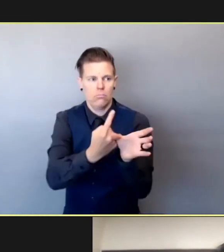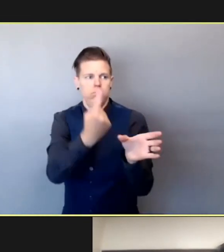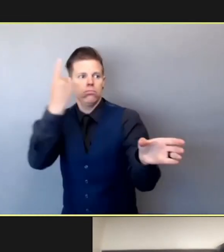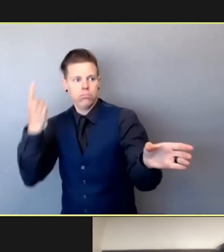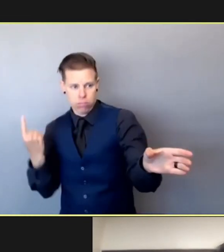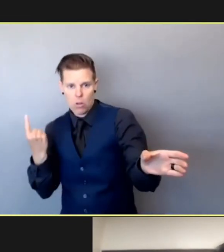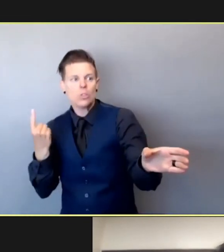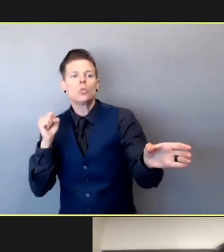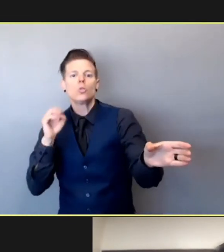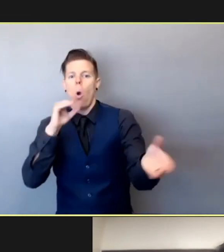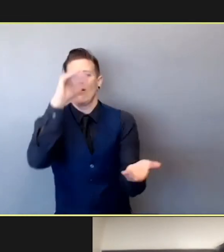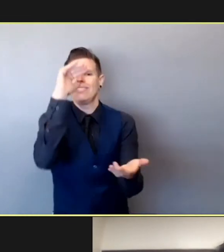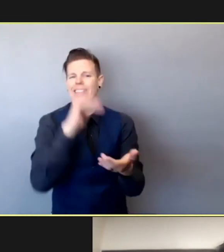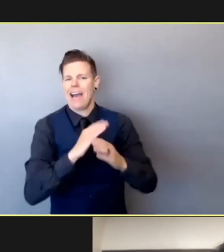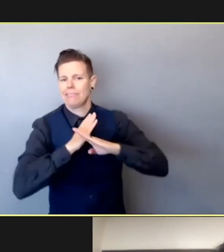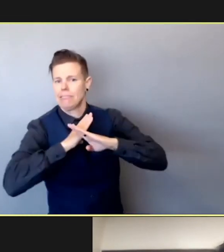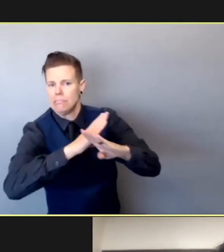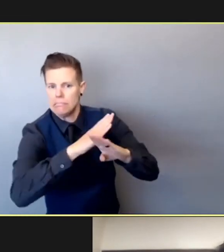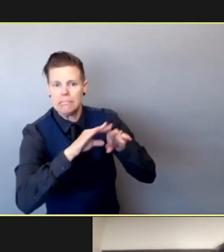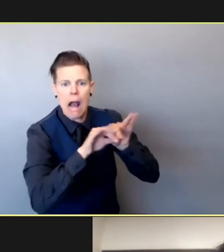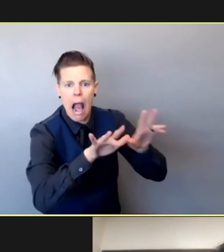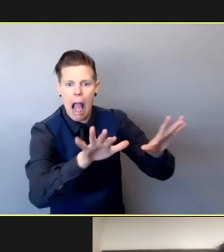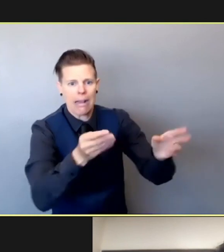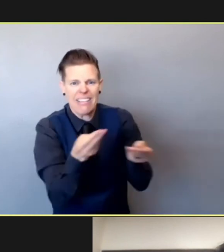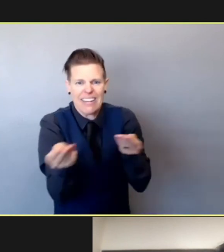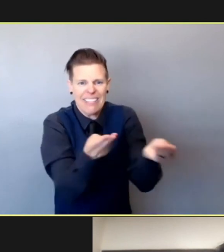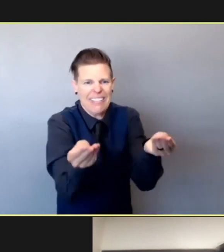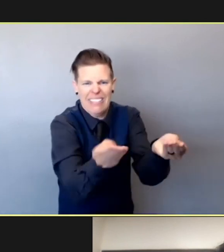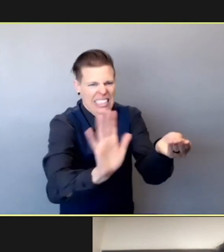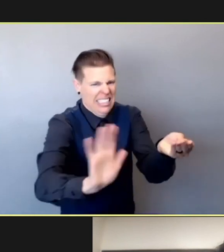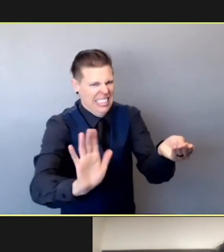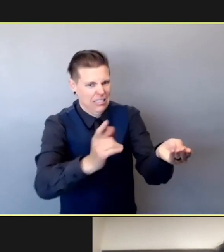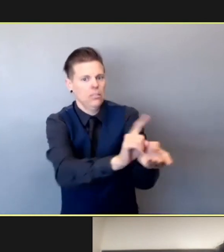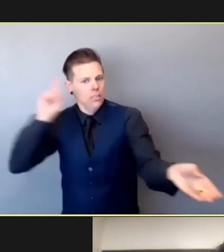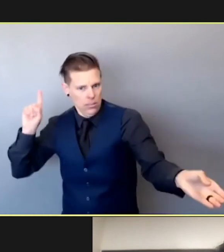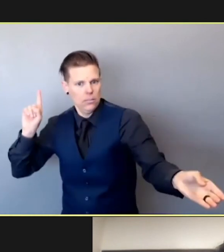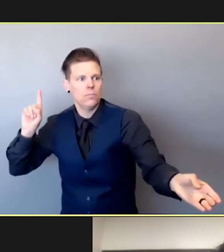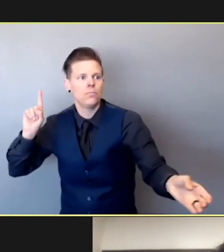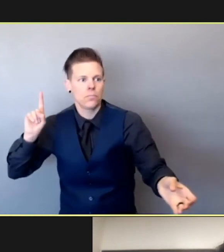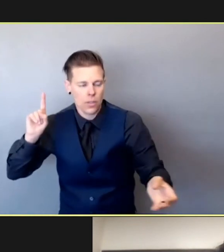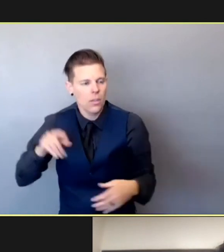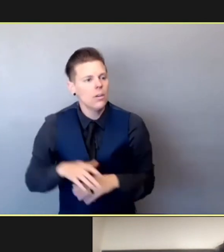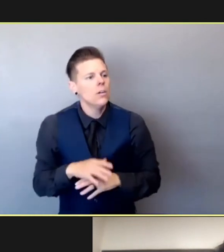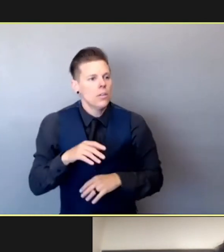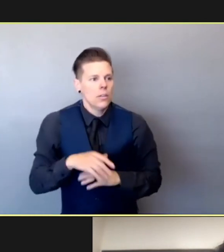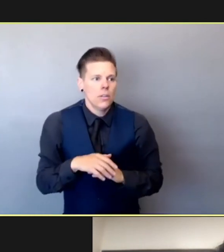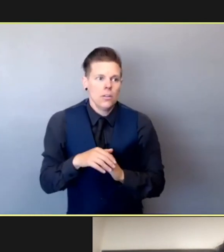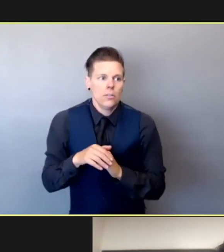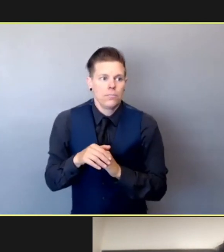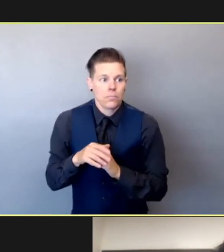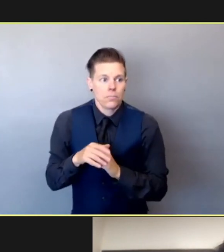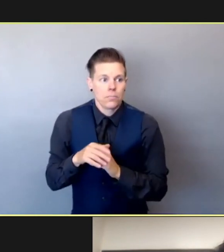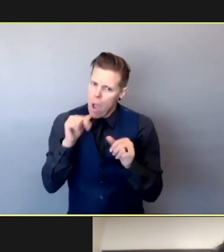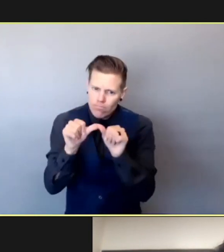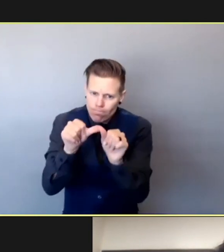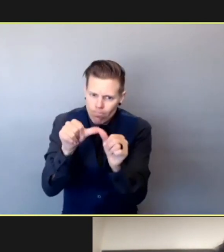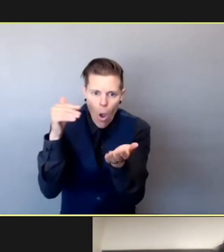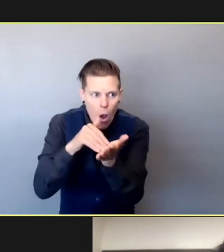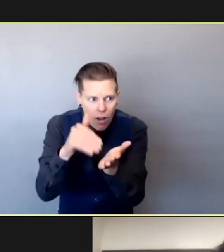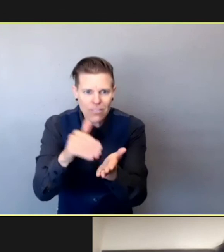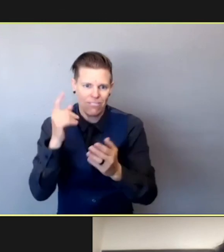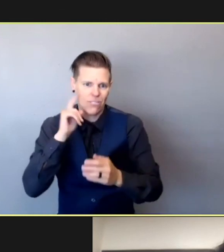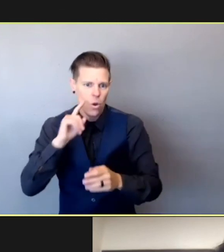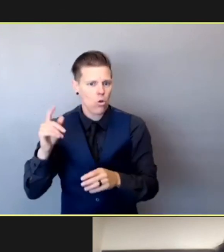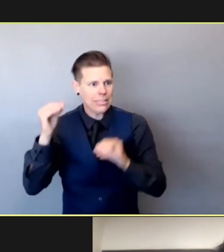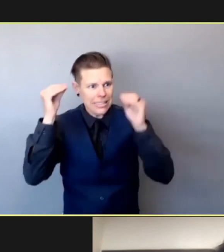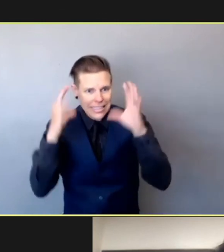So there is a testing plan with a defined frequency for both teachers and students.